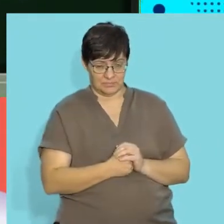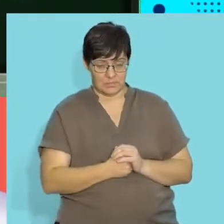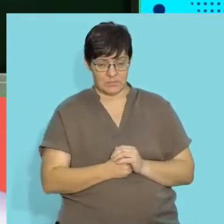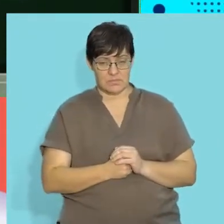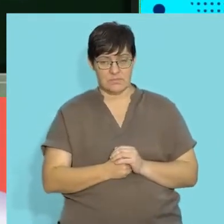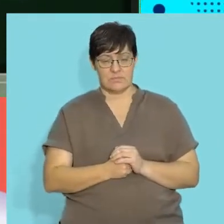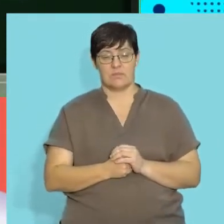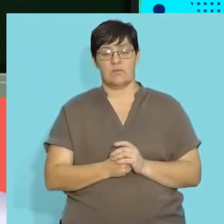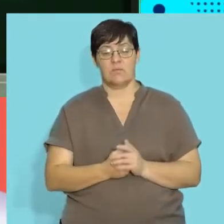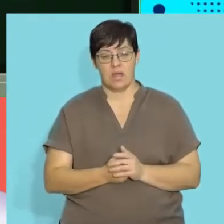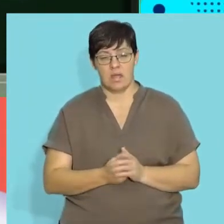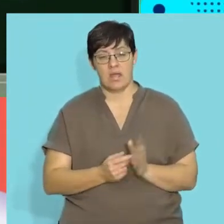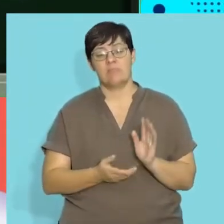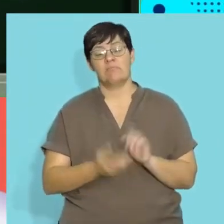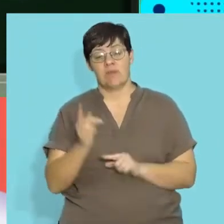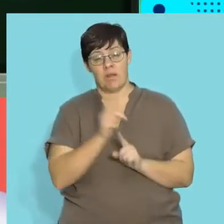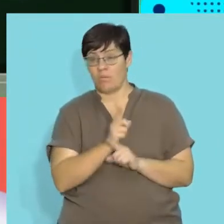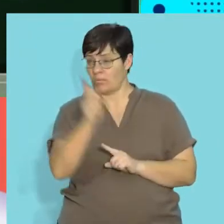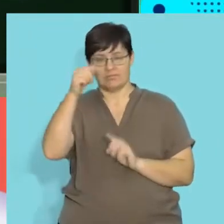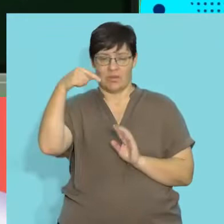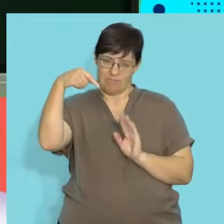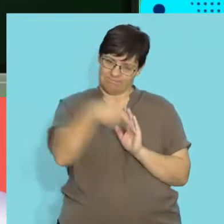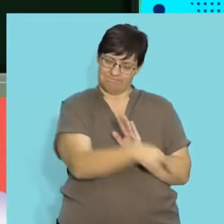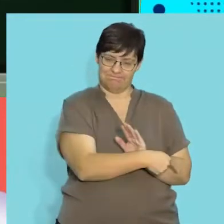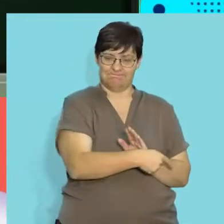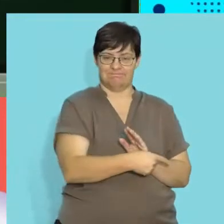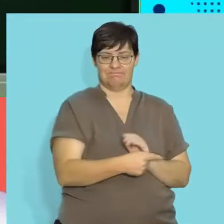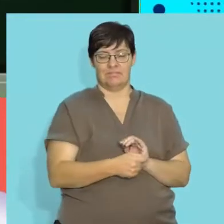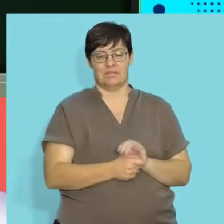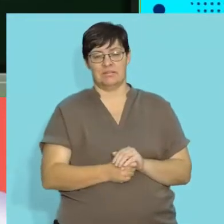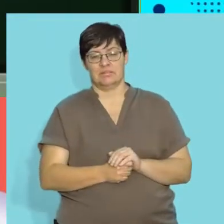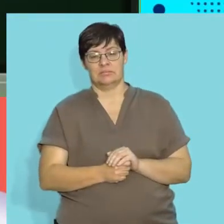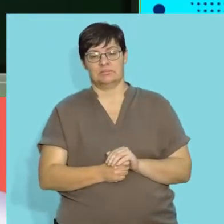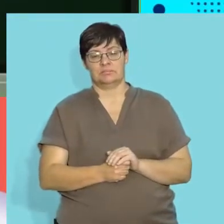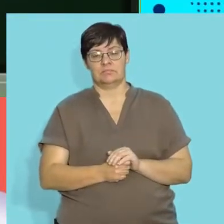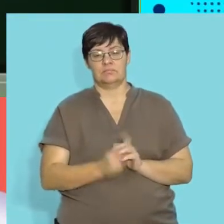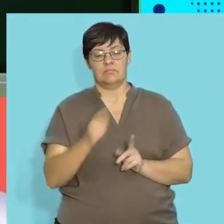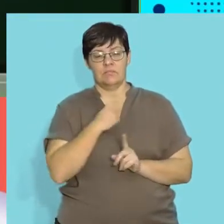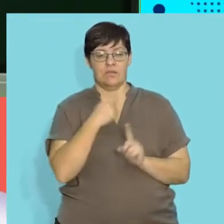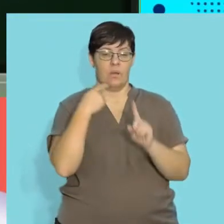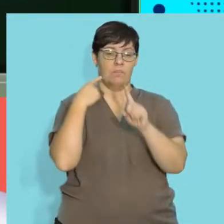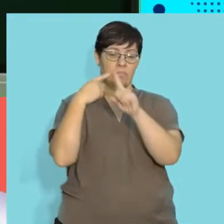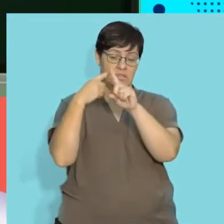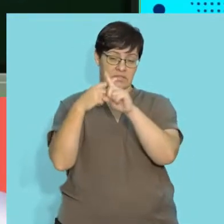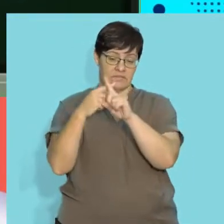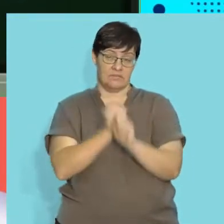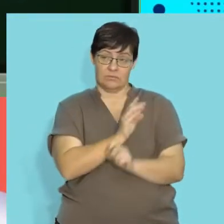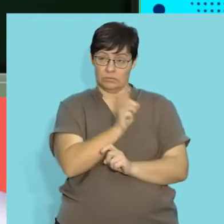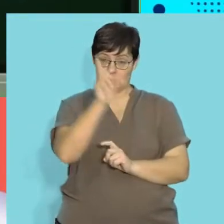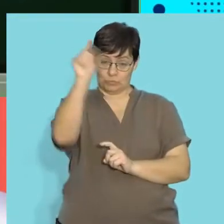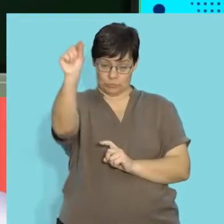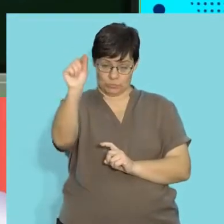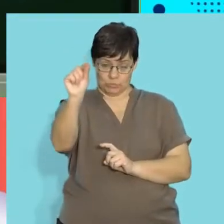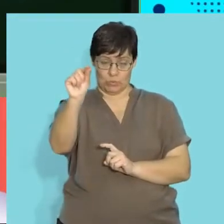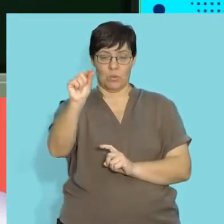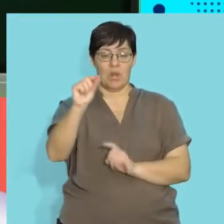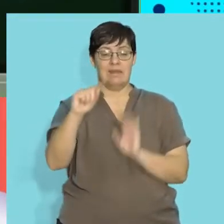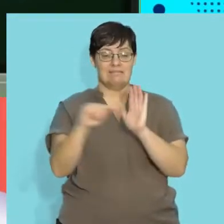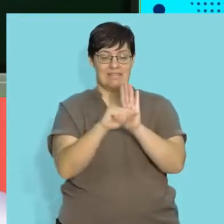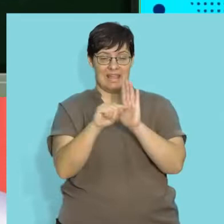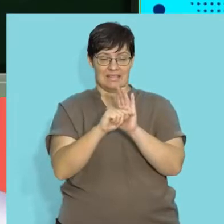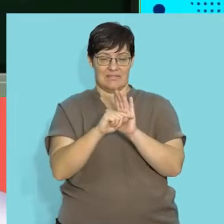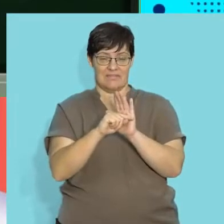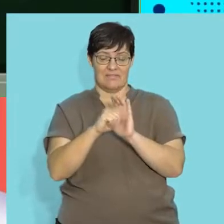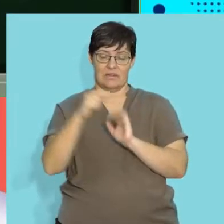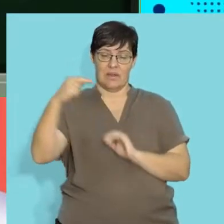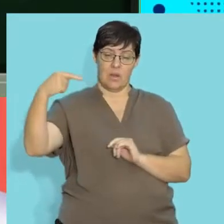and meaning they move away from that. So when we understand the context of a positive stimulus, we know that it's a direction